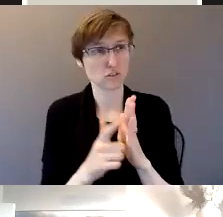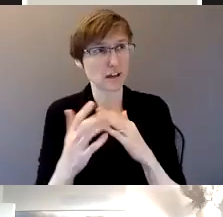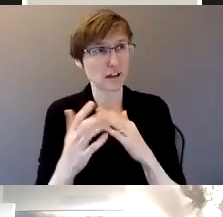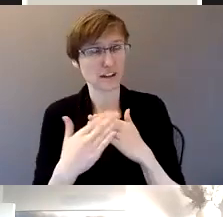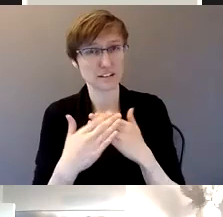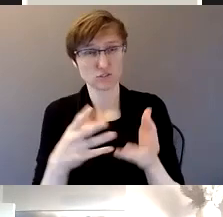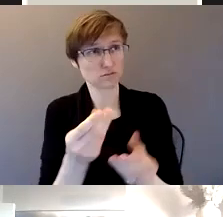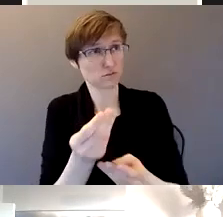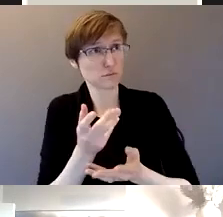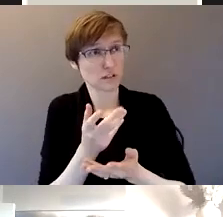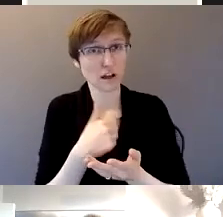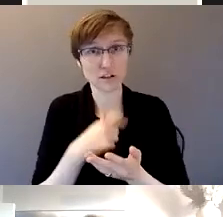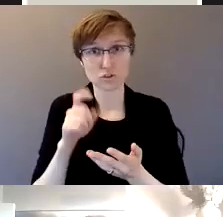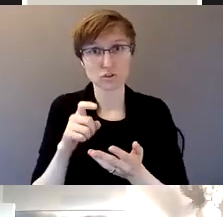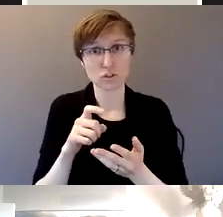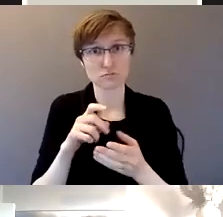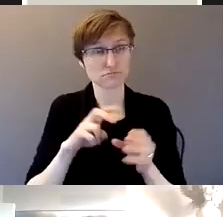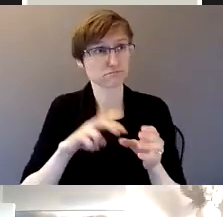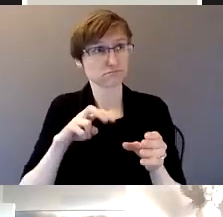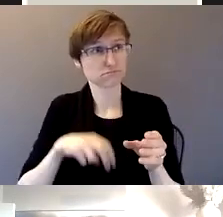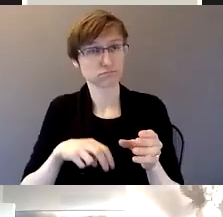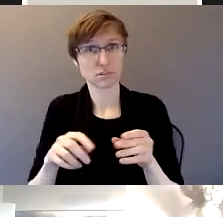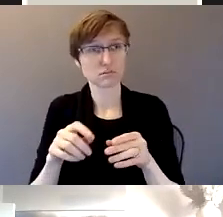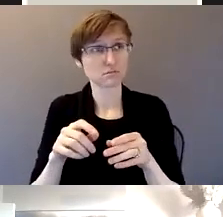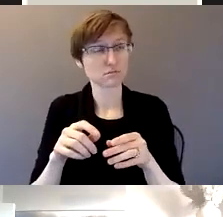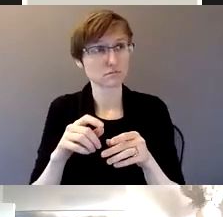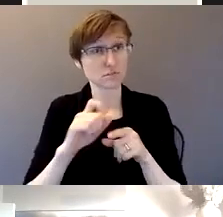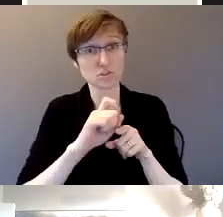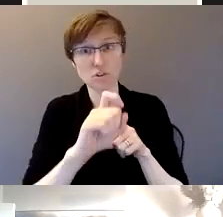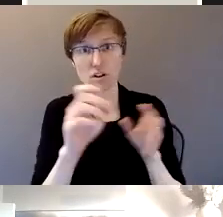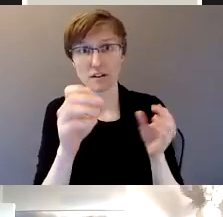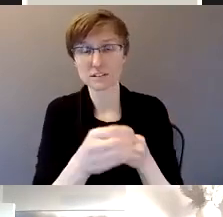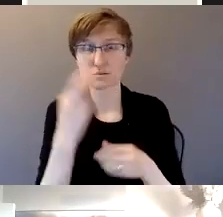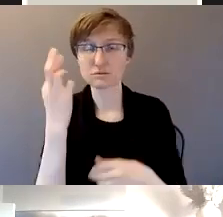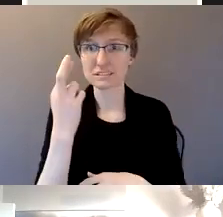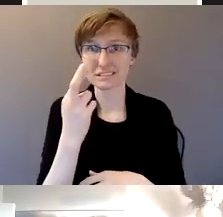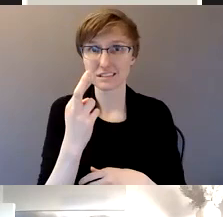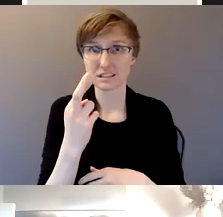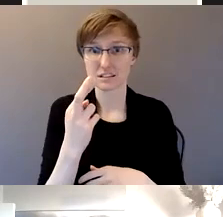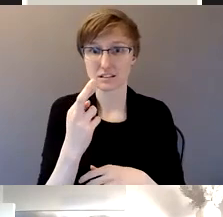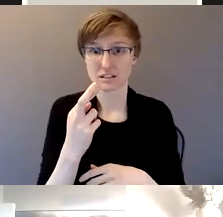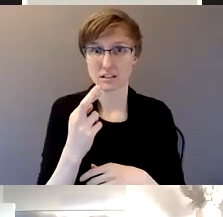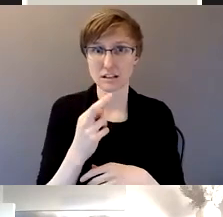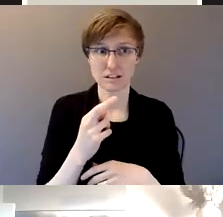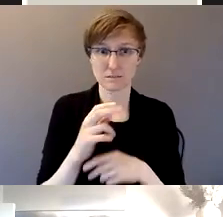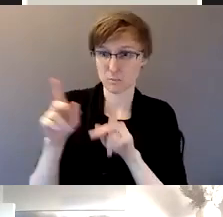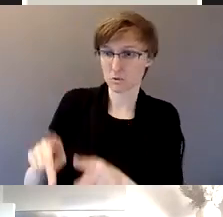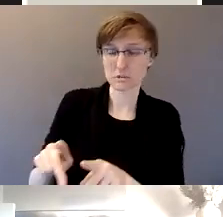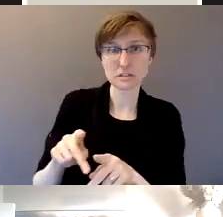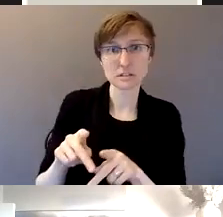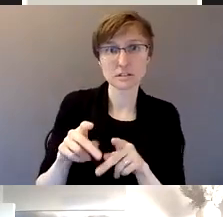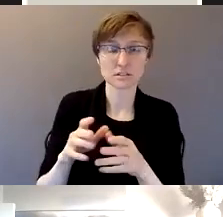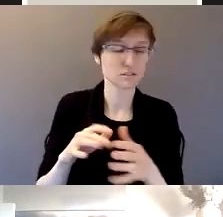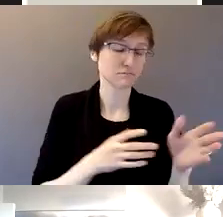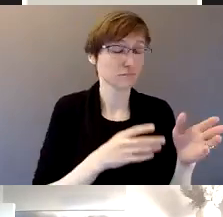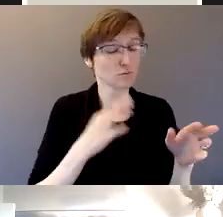of attorney for property and personal care and to call her office because her family member wouldn't stop smoking in common areas. You know, so